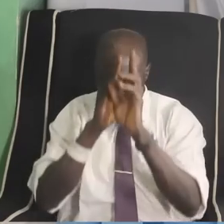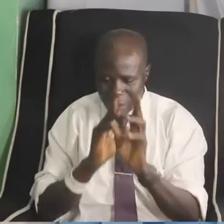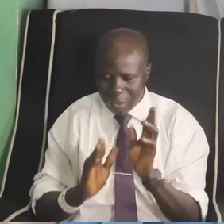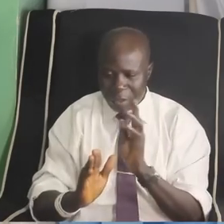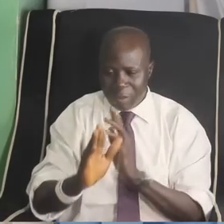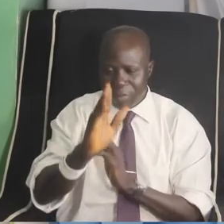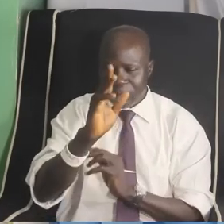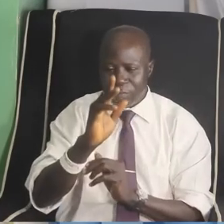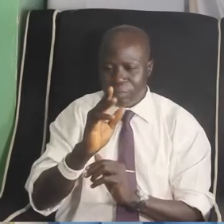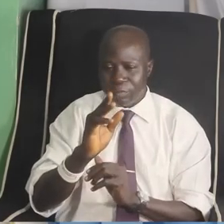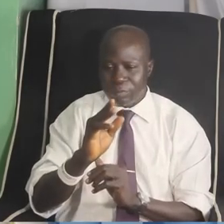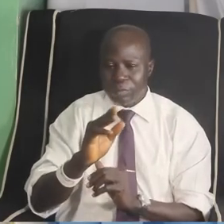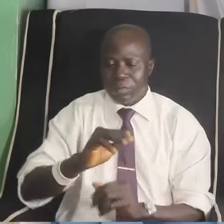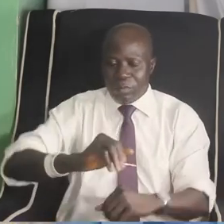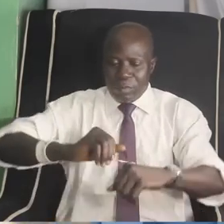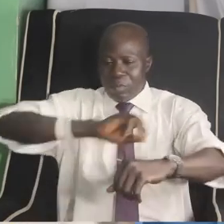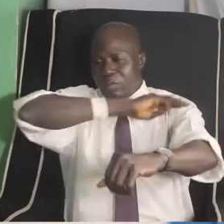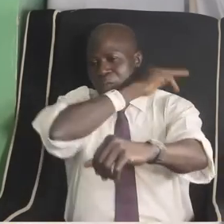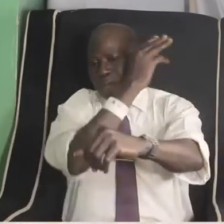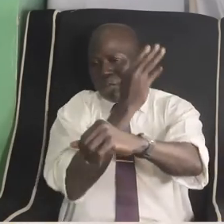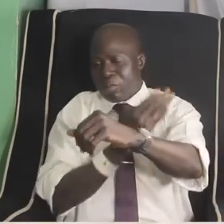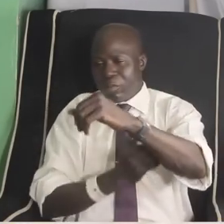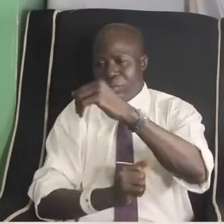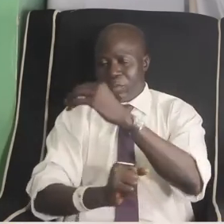Awe maye o